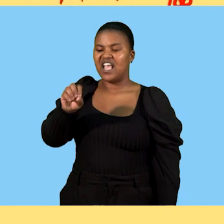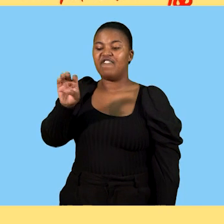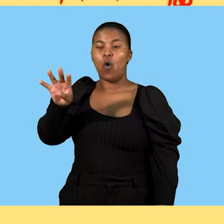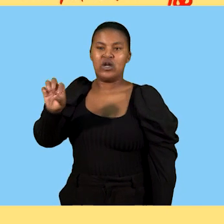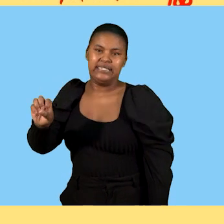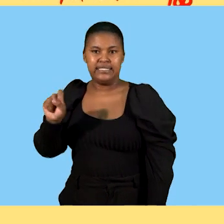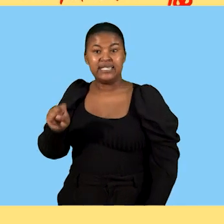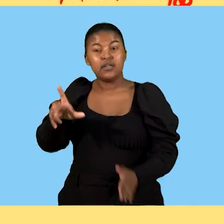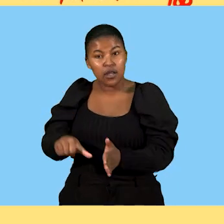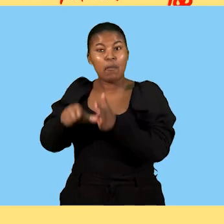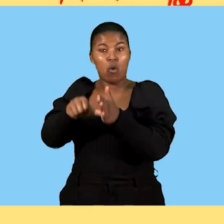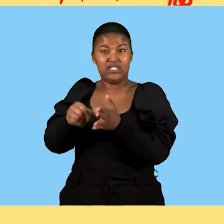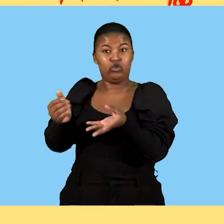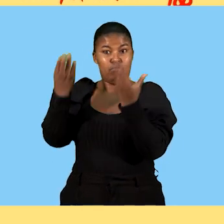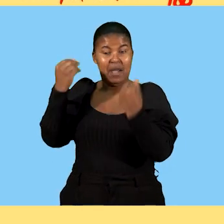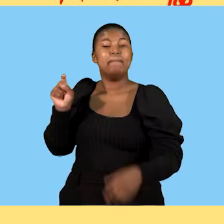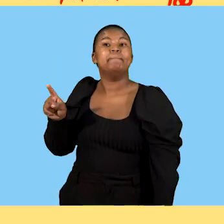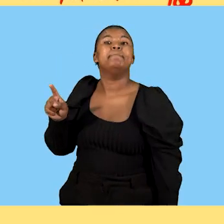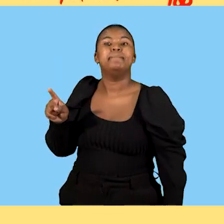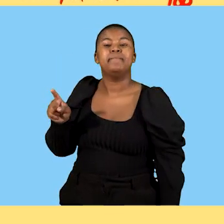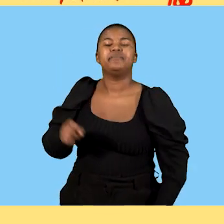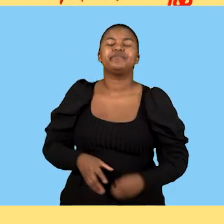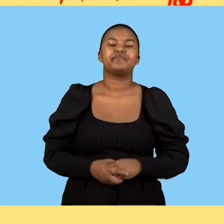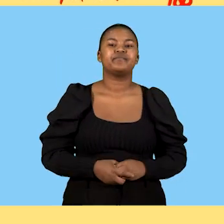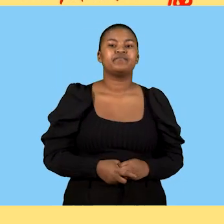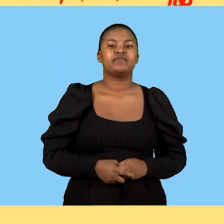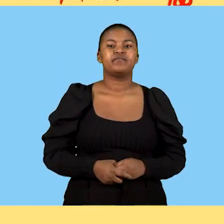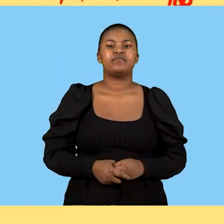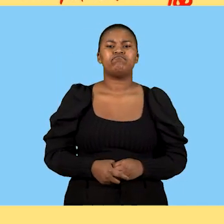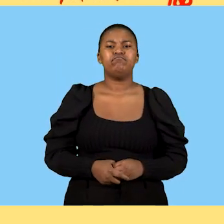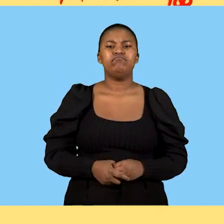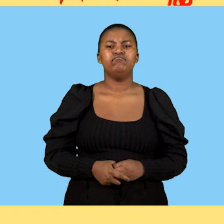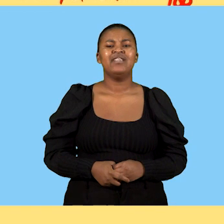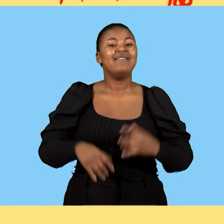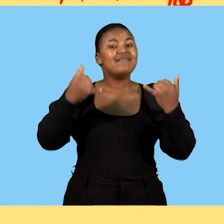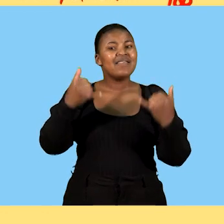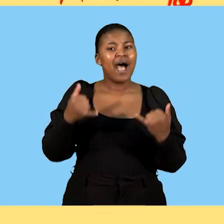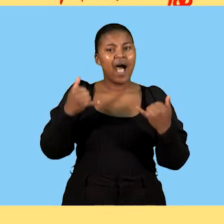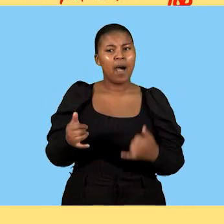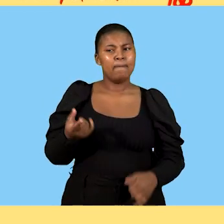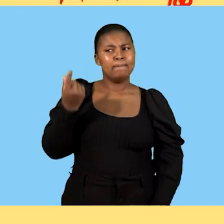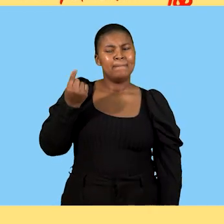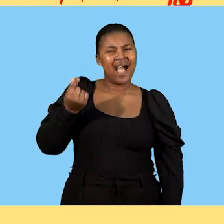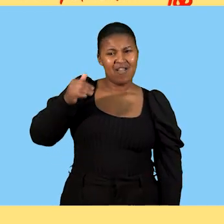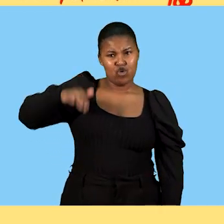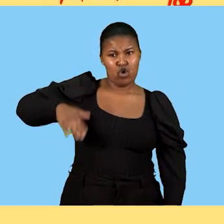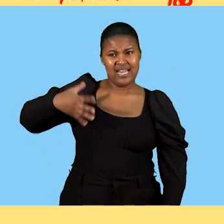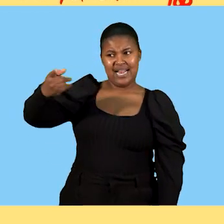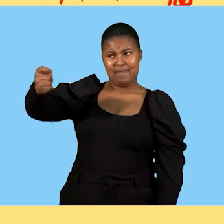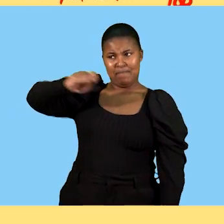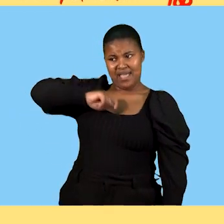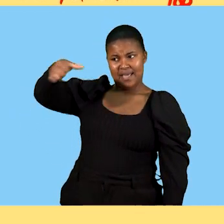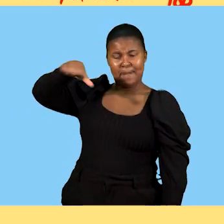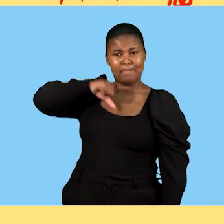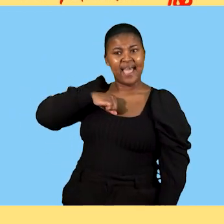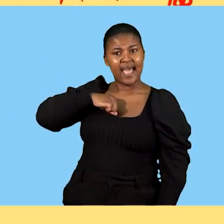1,040. Very important that you get this amount. Then the one that will be written off as irrecoverable, that is my bad debt